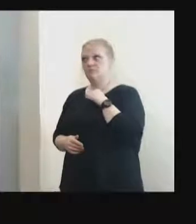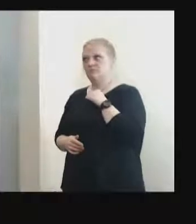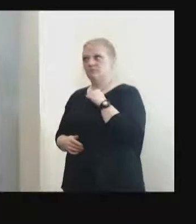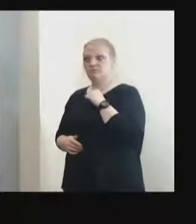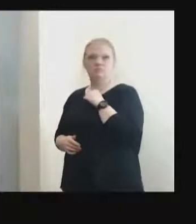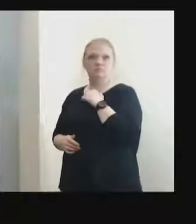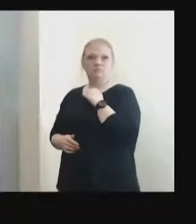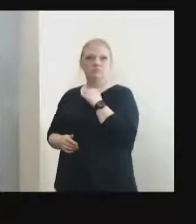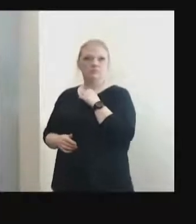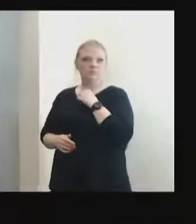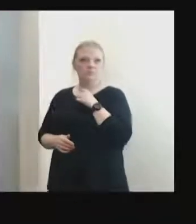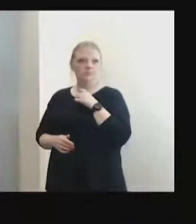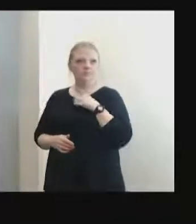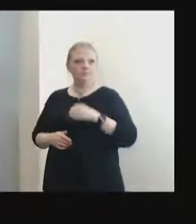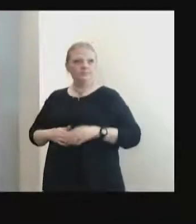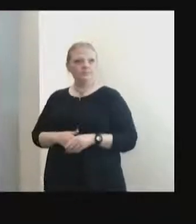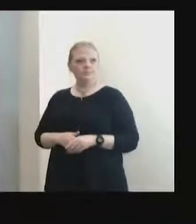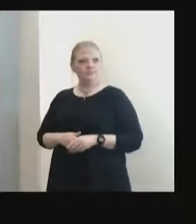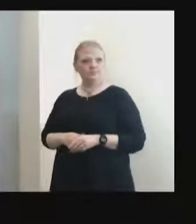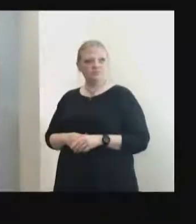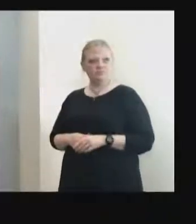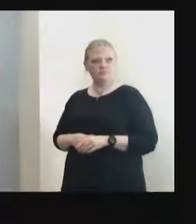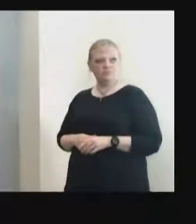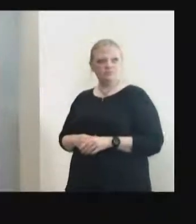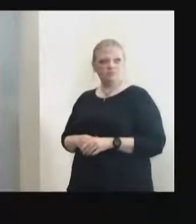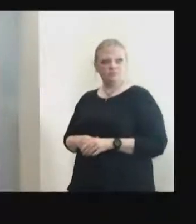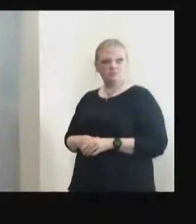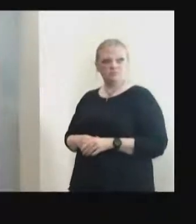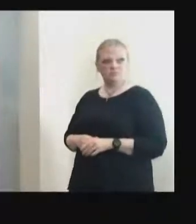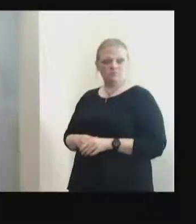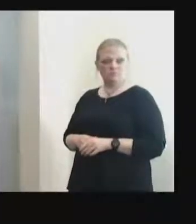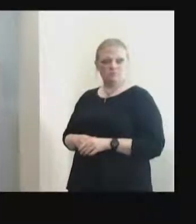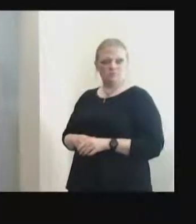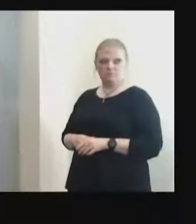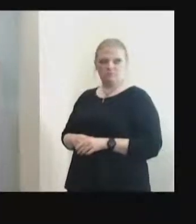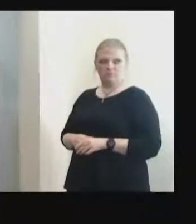or no? Is he muted?